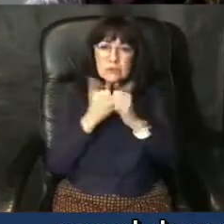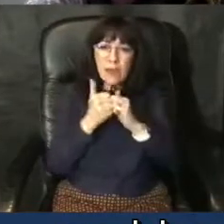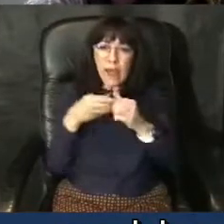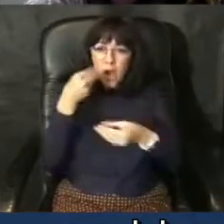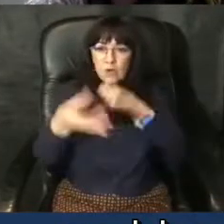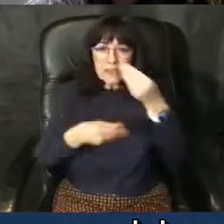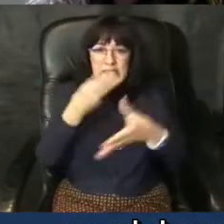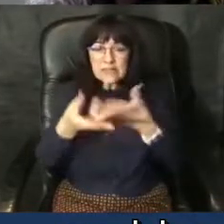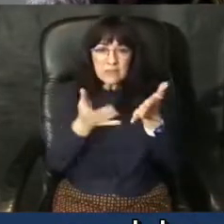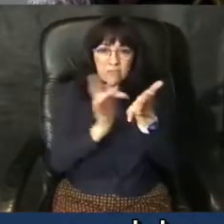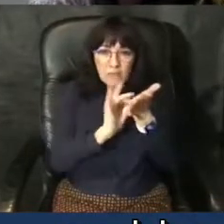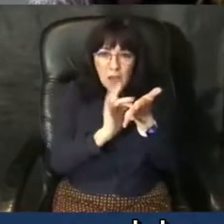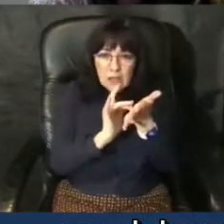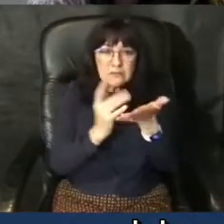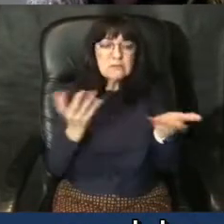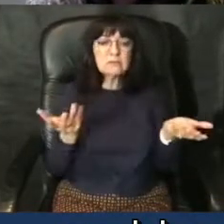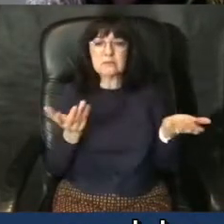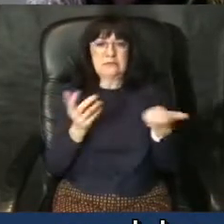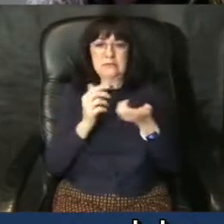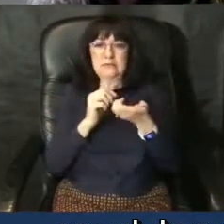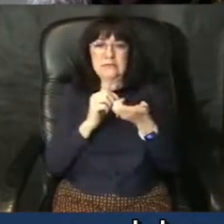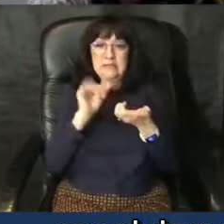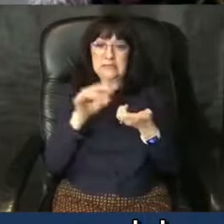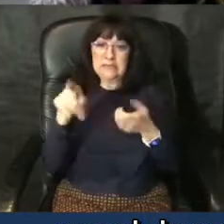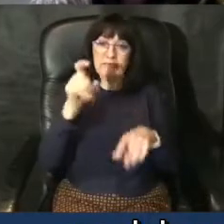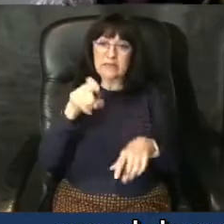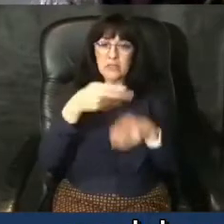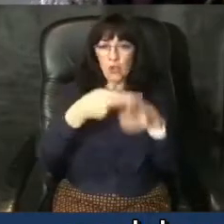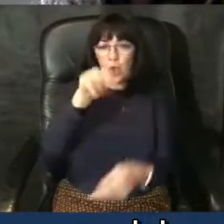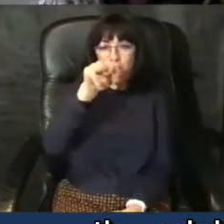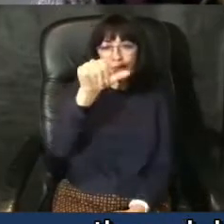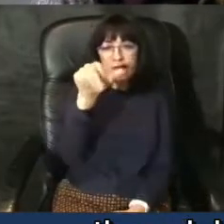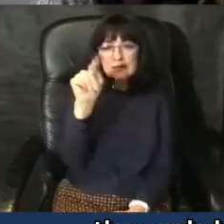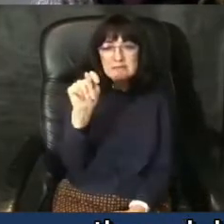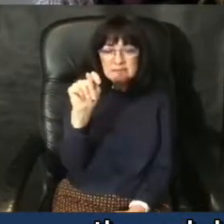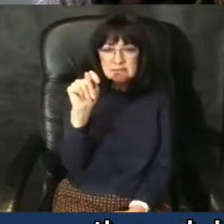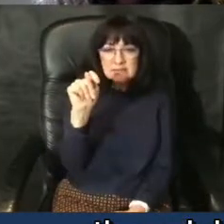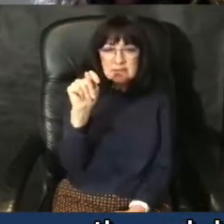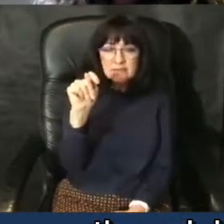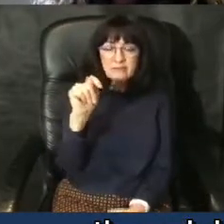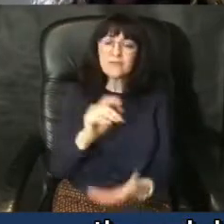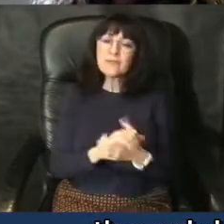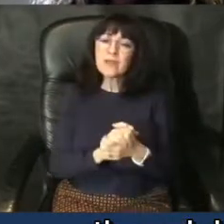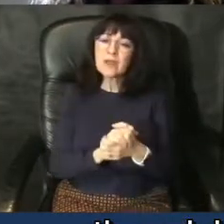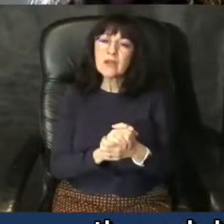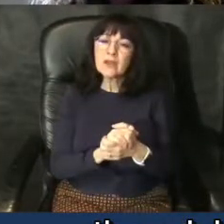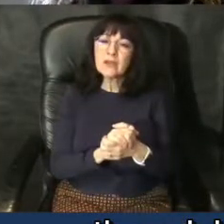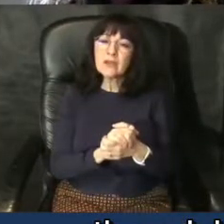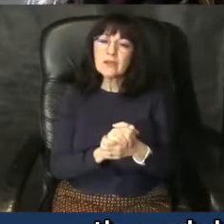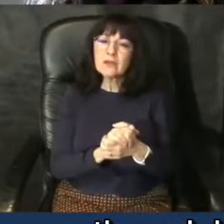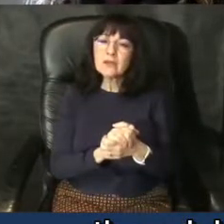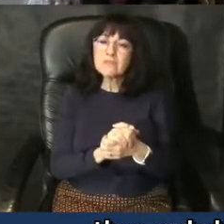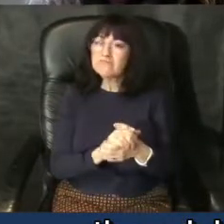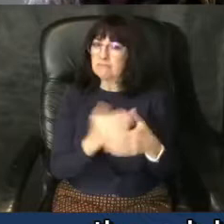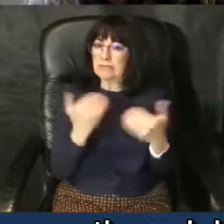therapies or need MAT? How has the crisis that we're in the